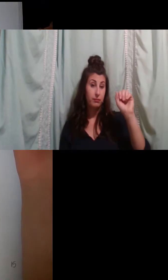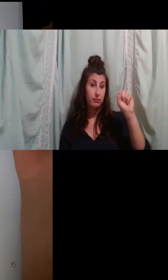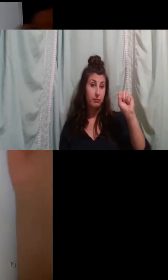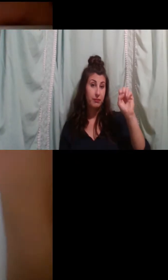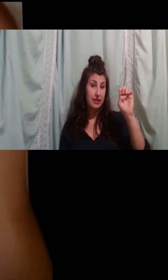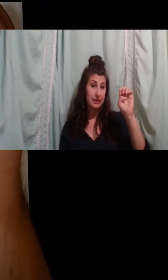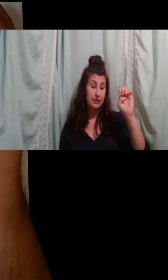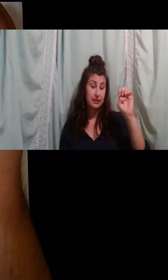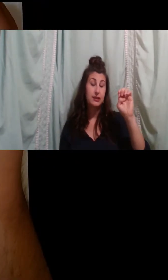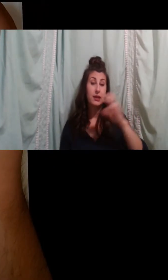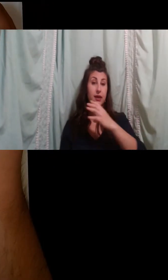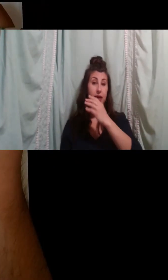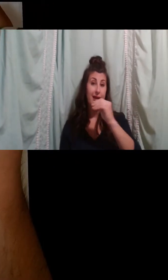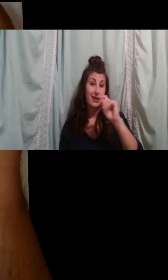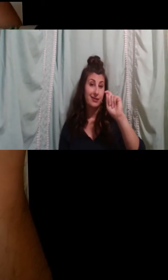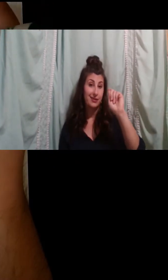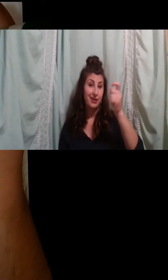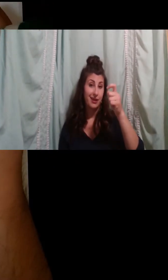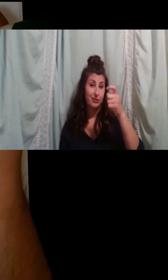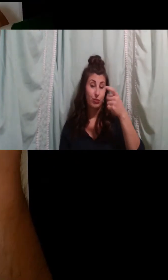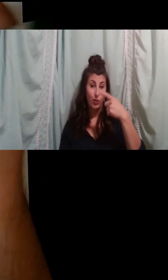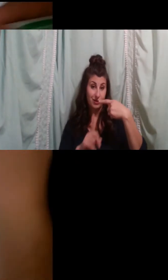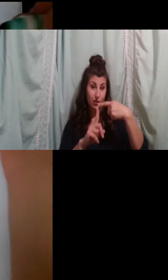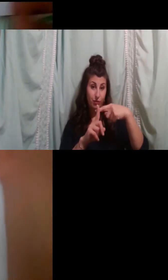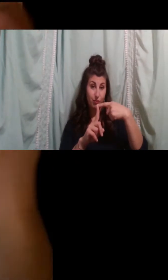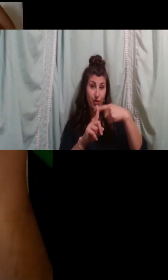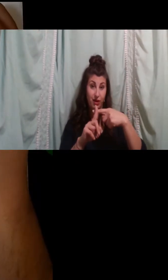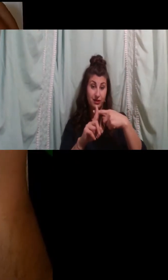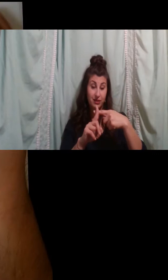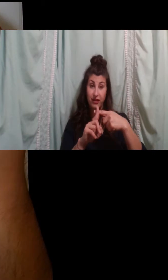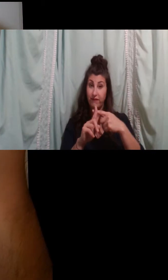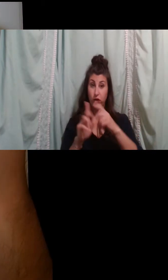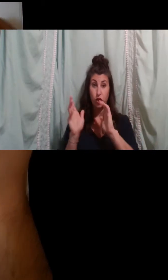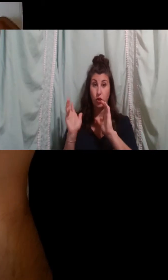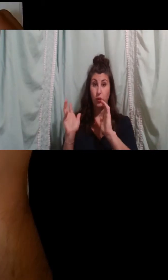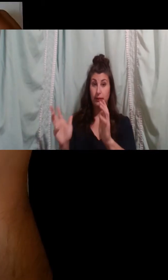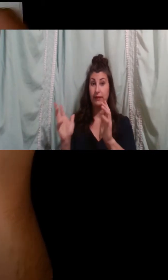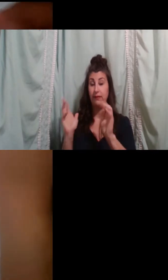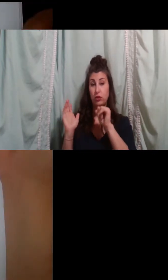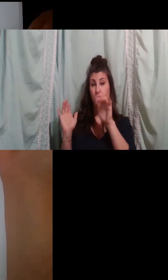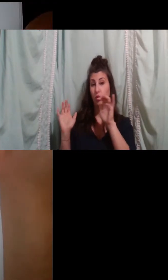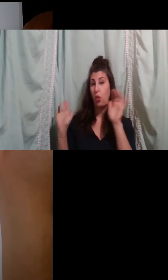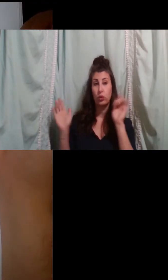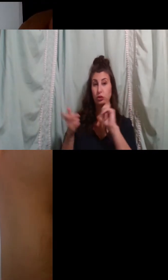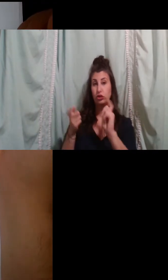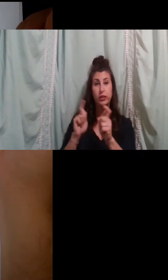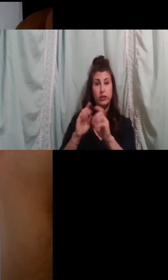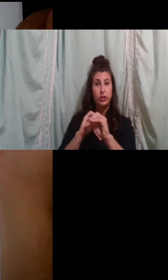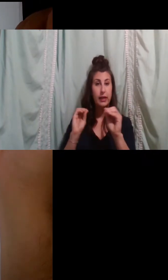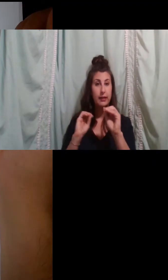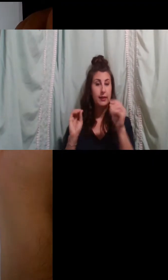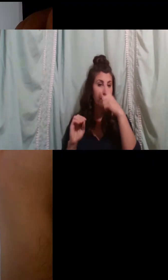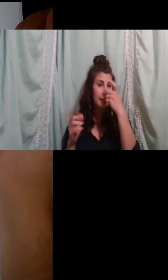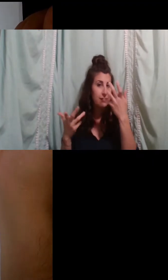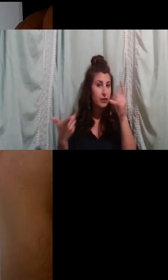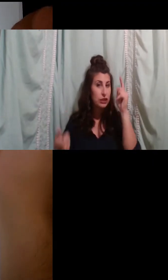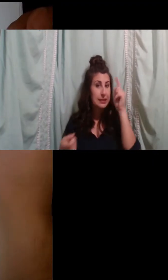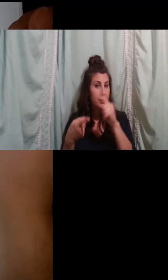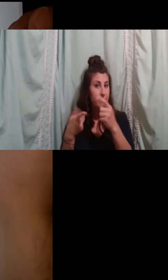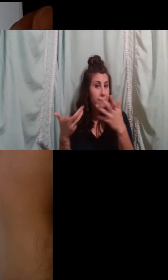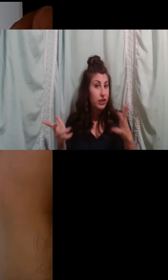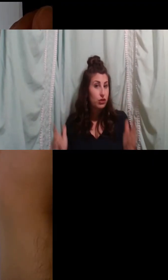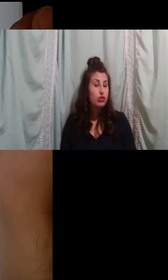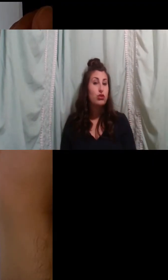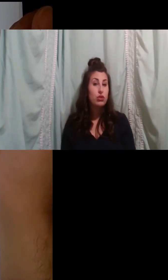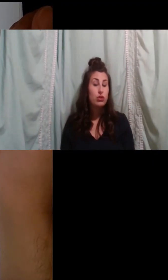bases and the exponents are positive, just leave it. It's already simplified.